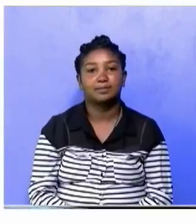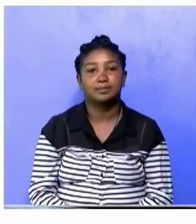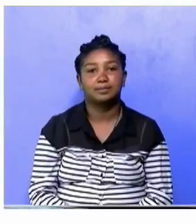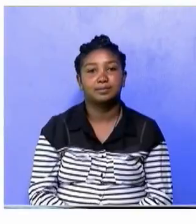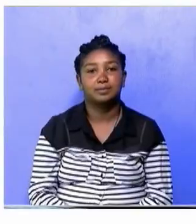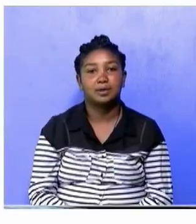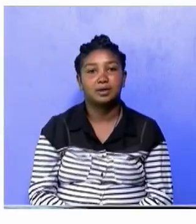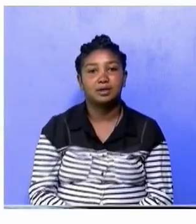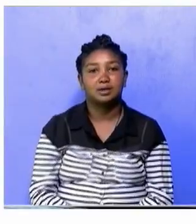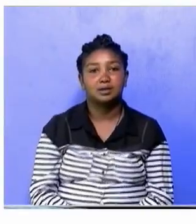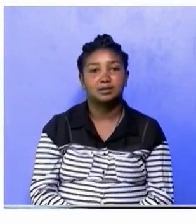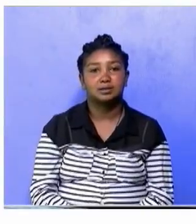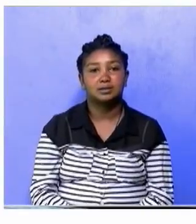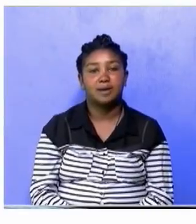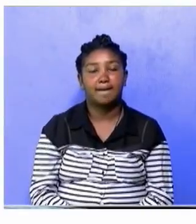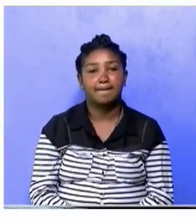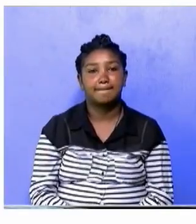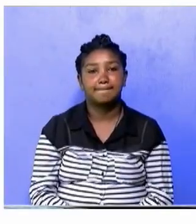They brought.